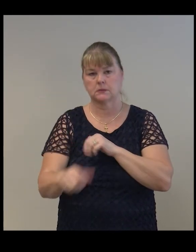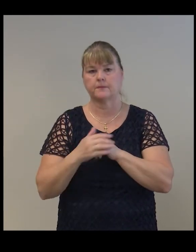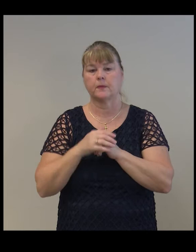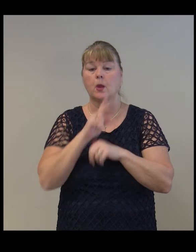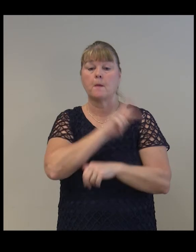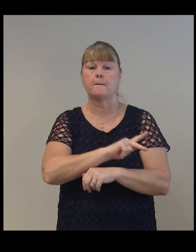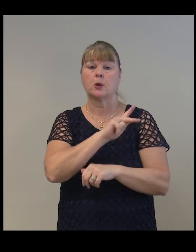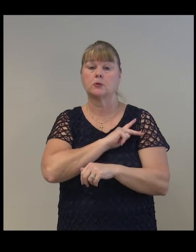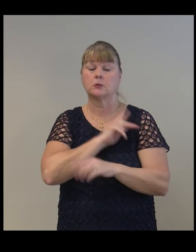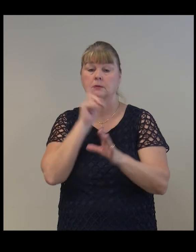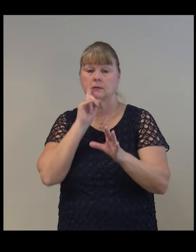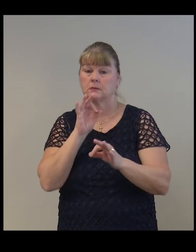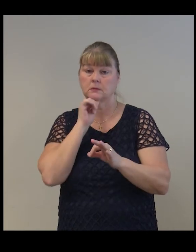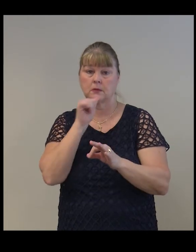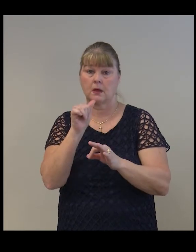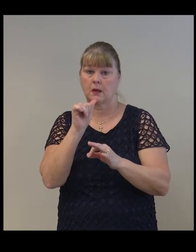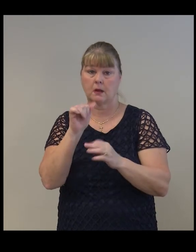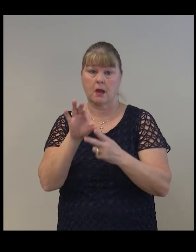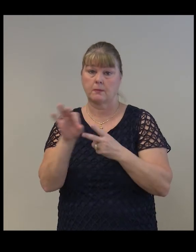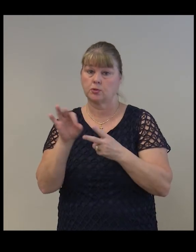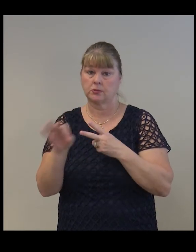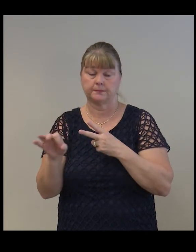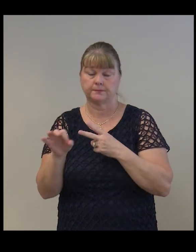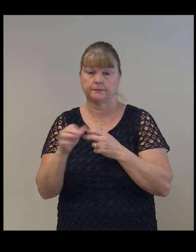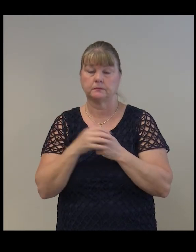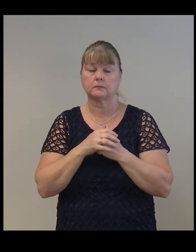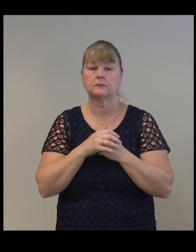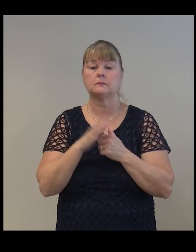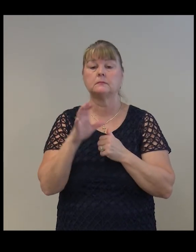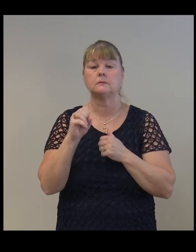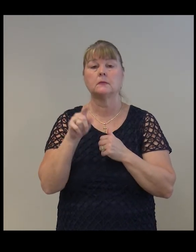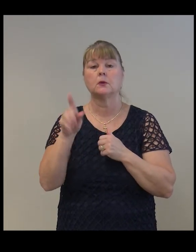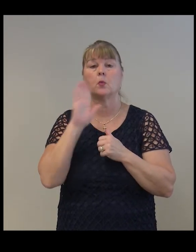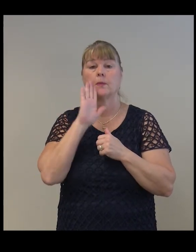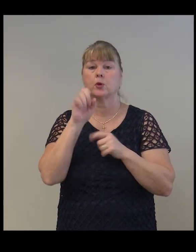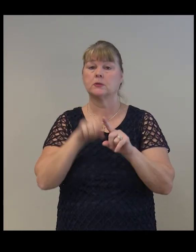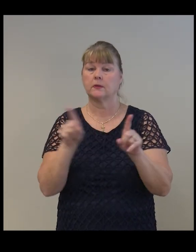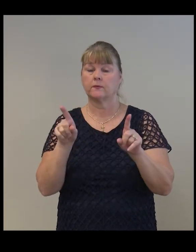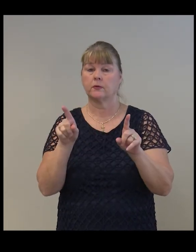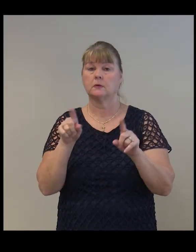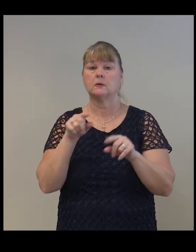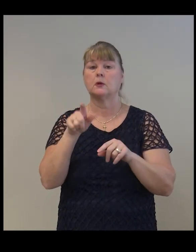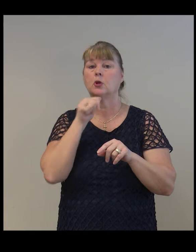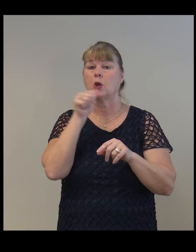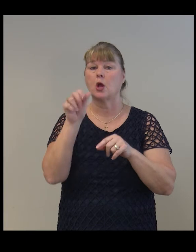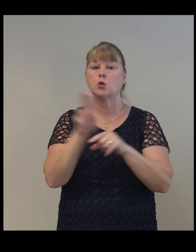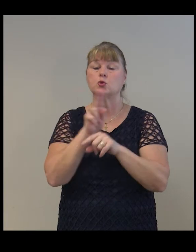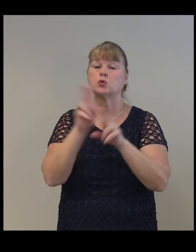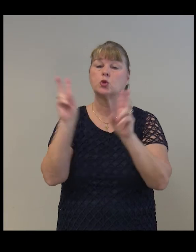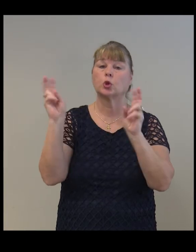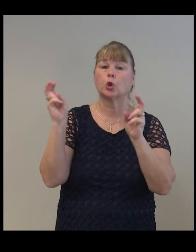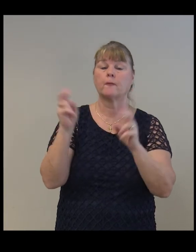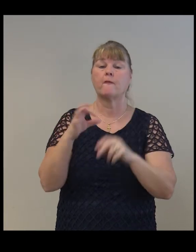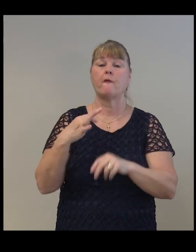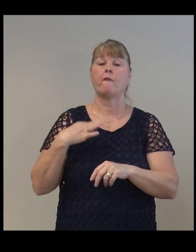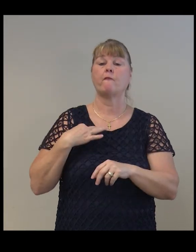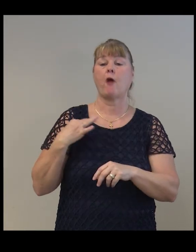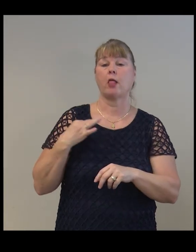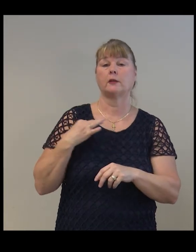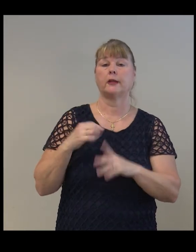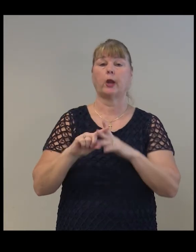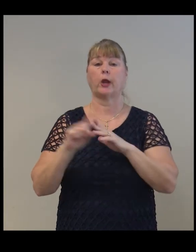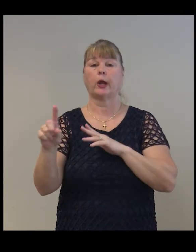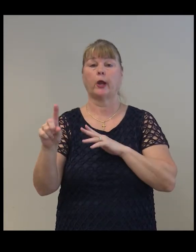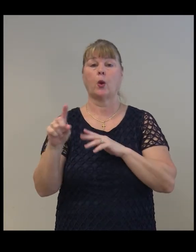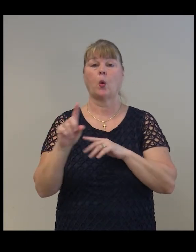evacuate. Personal discretion is not an option. So those are going to be your difference. We're not going to use the term